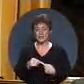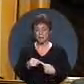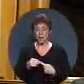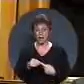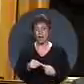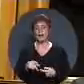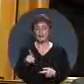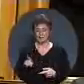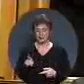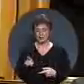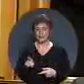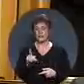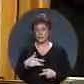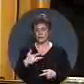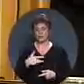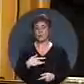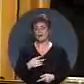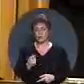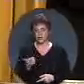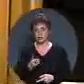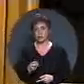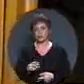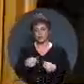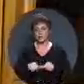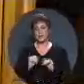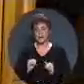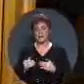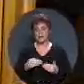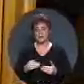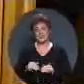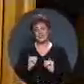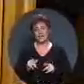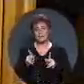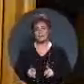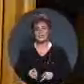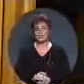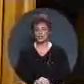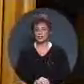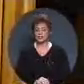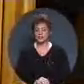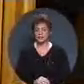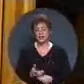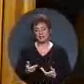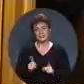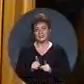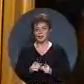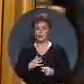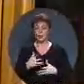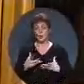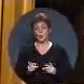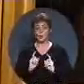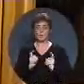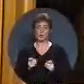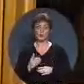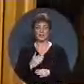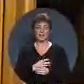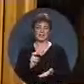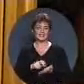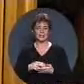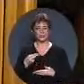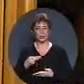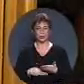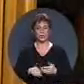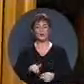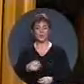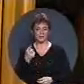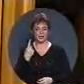his senior cabinet advisor, he will see that it's the same person. It seems to be a bonus before a contract's